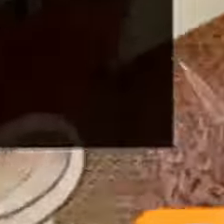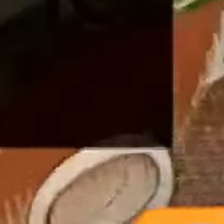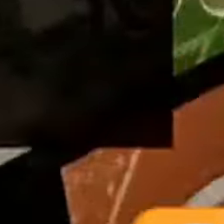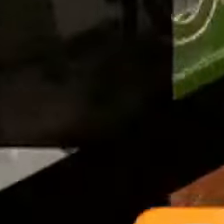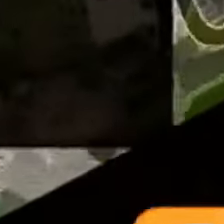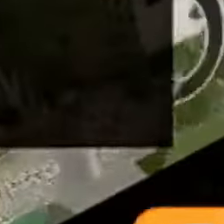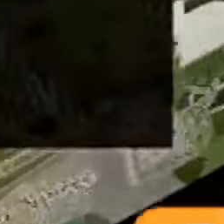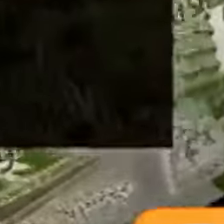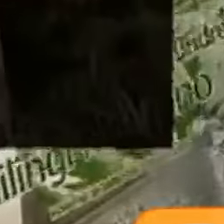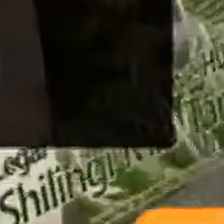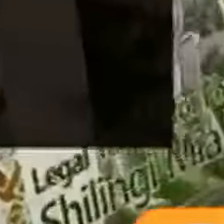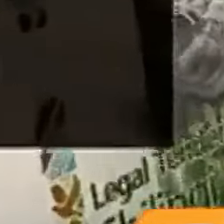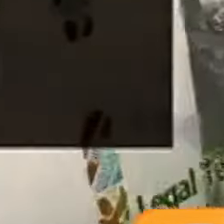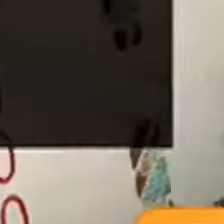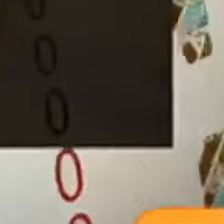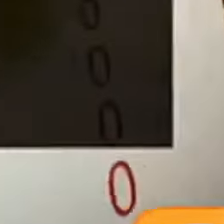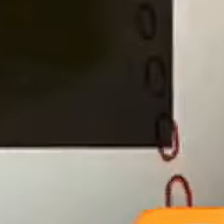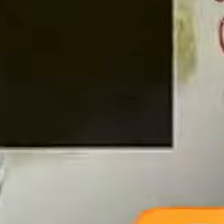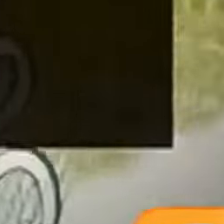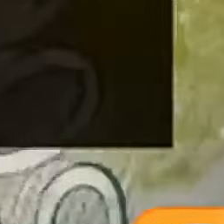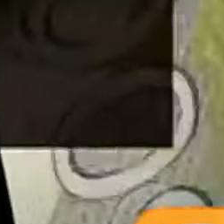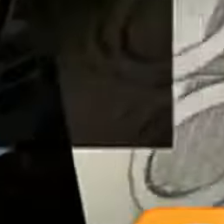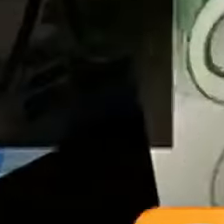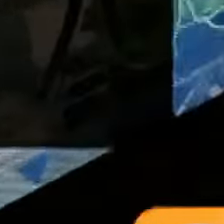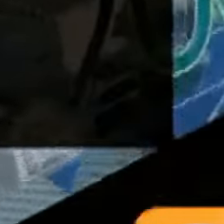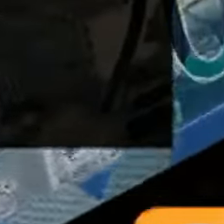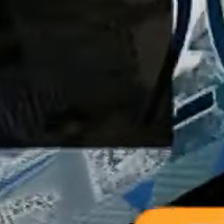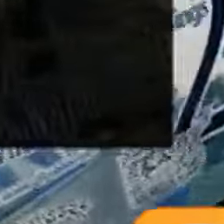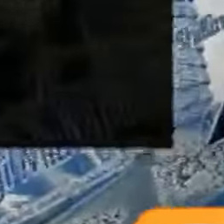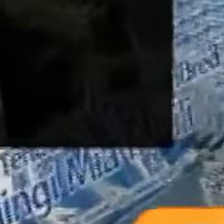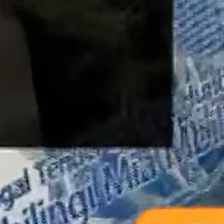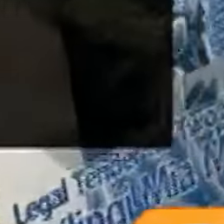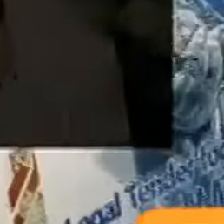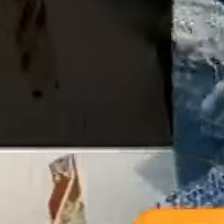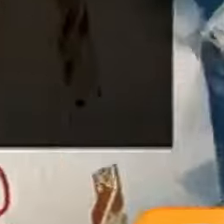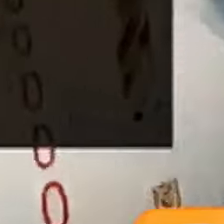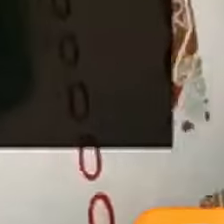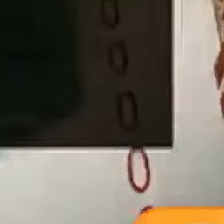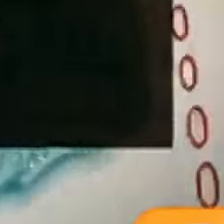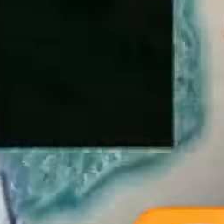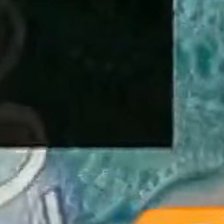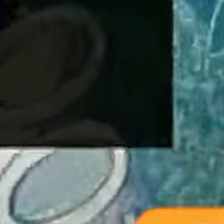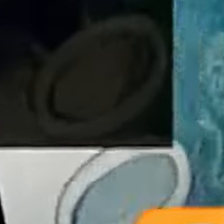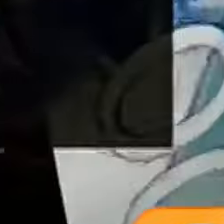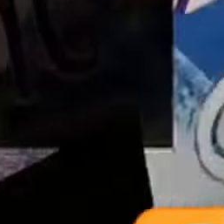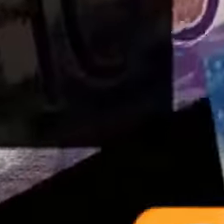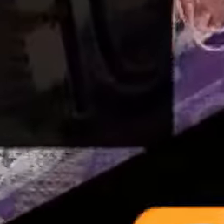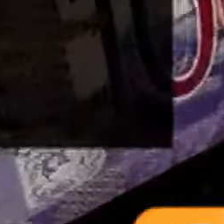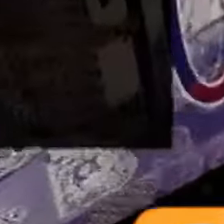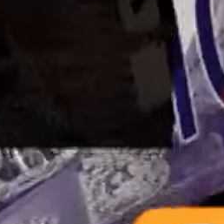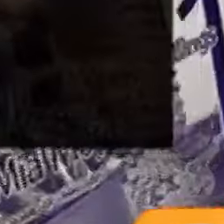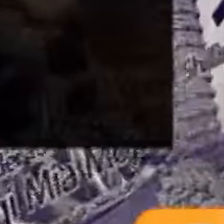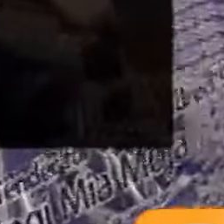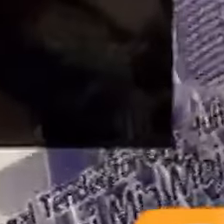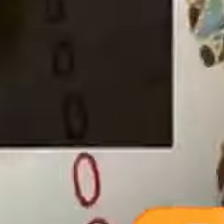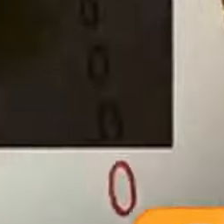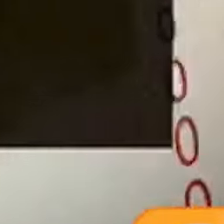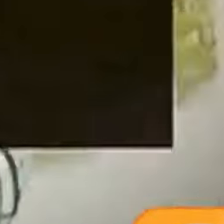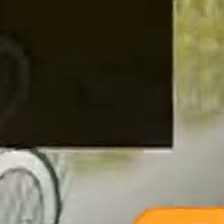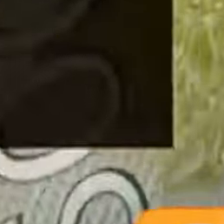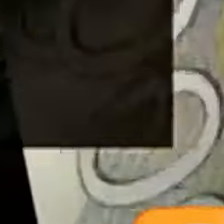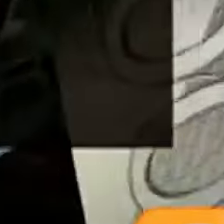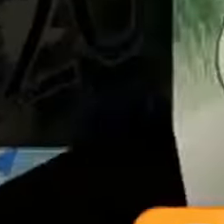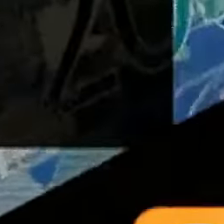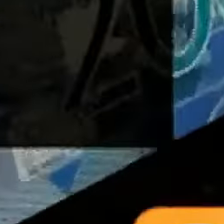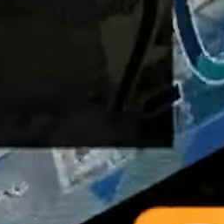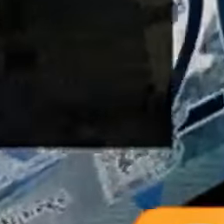operating cost, which grew by 11.1% from 19.1 billion shillings to 21.3 billion shillings in